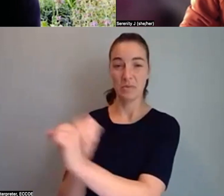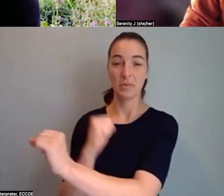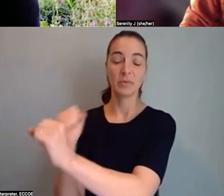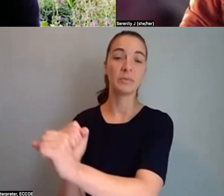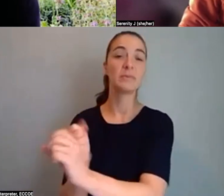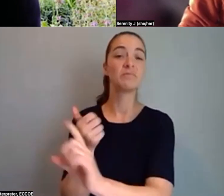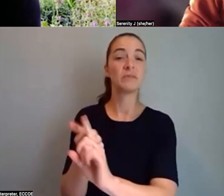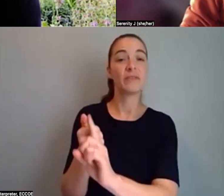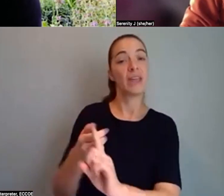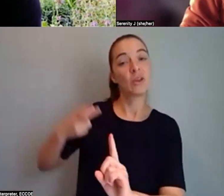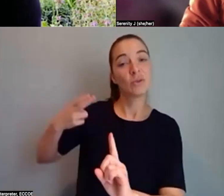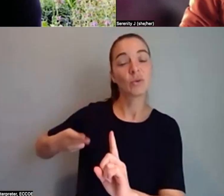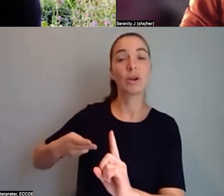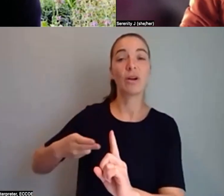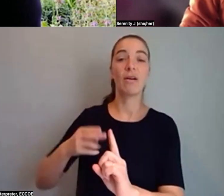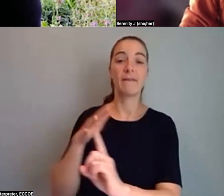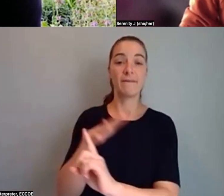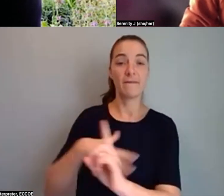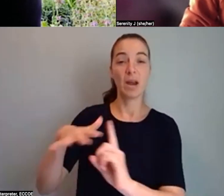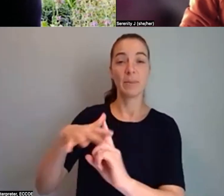to examine how, quote,